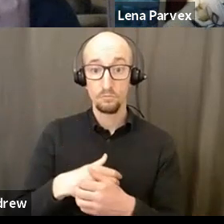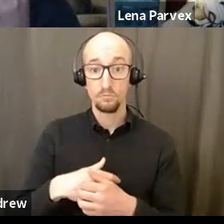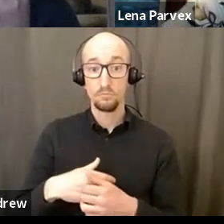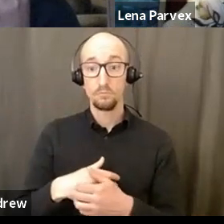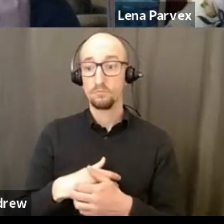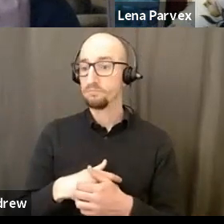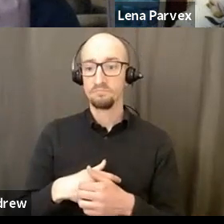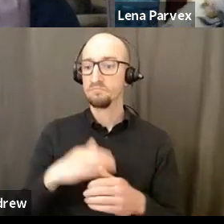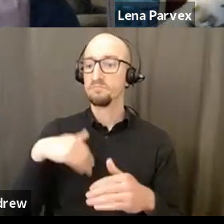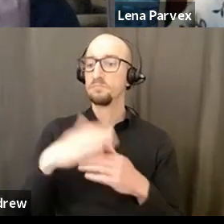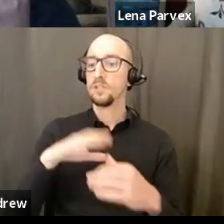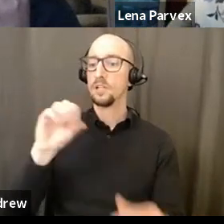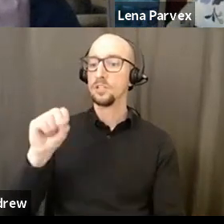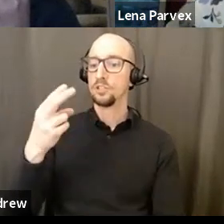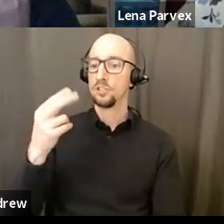Sharon Hinton.